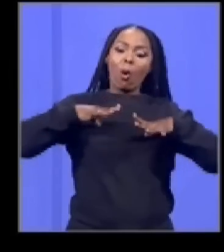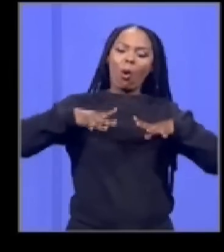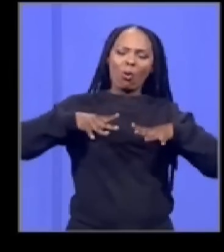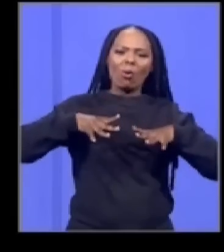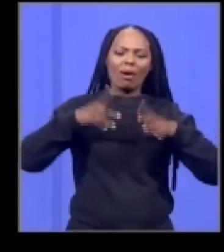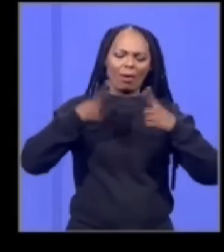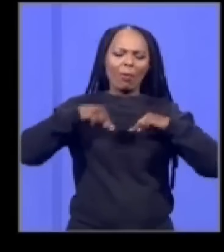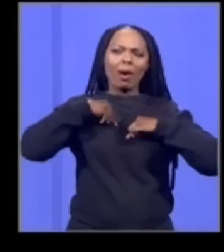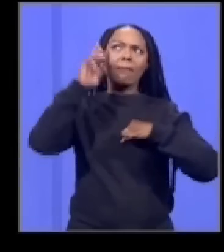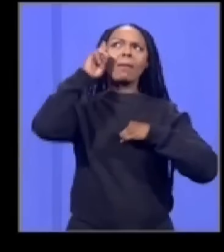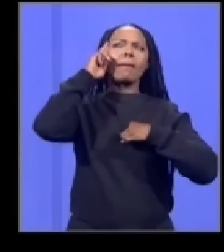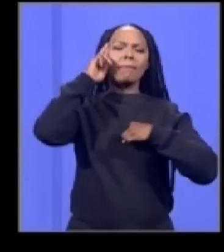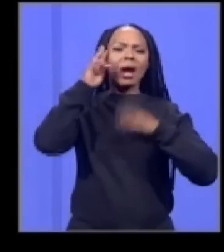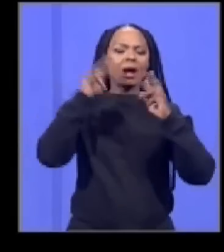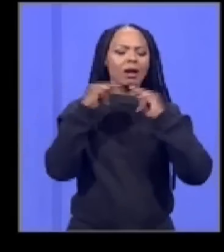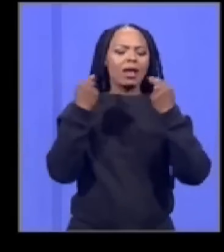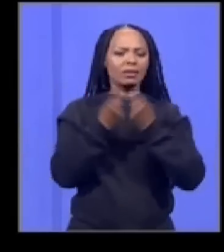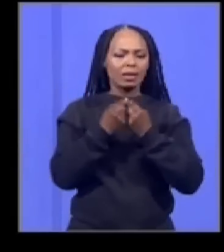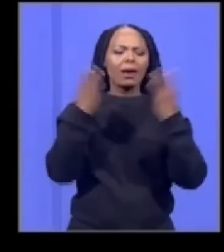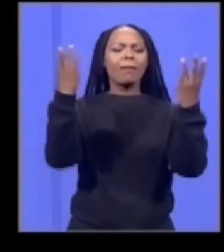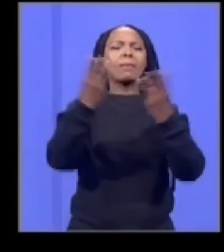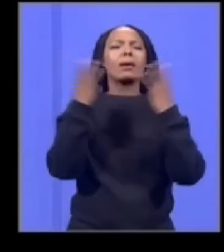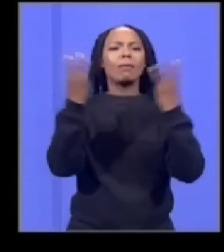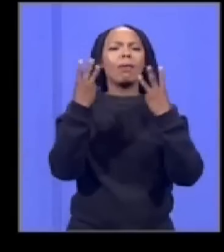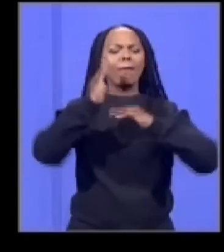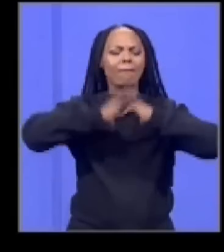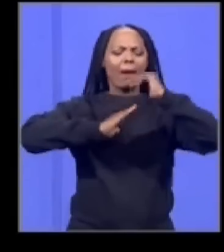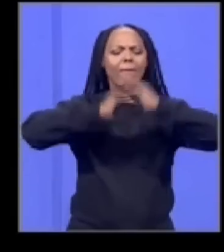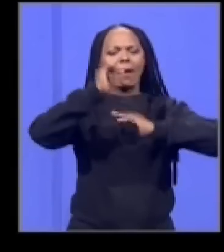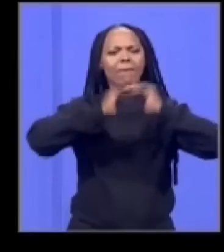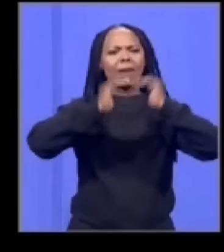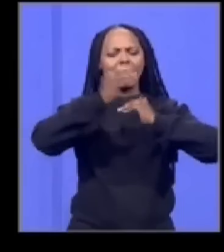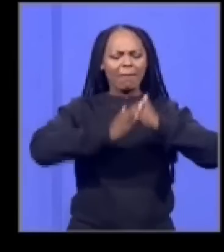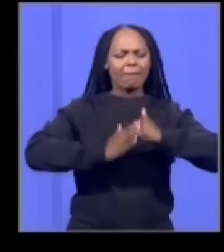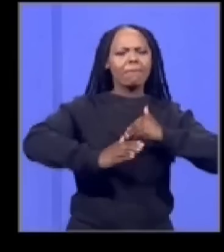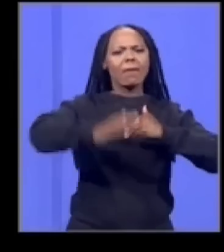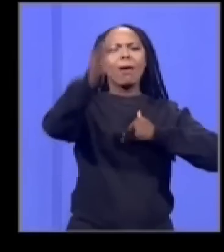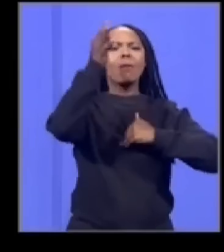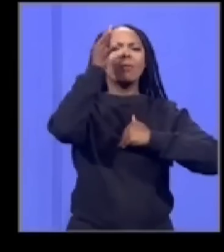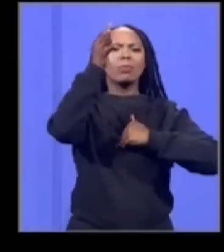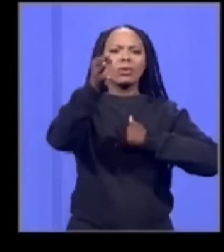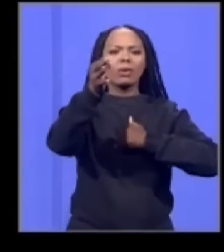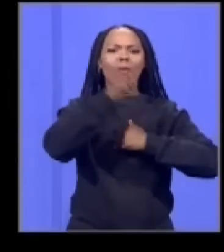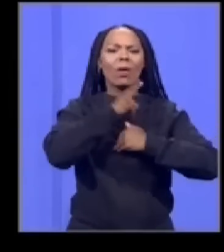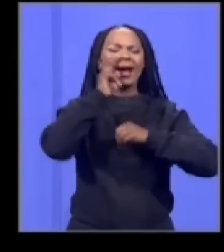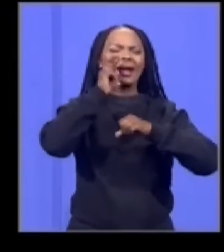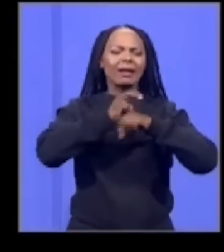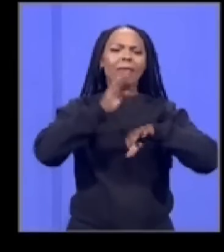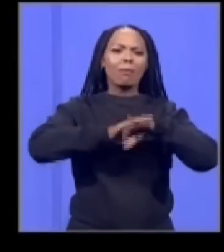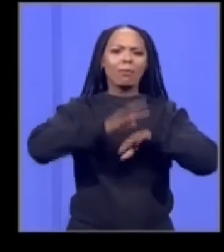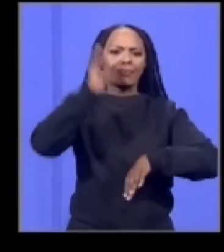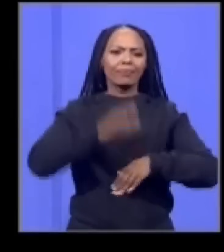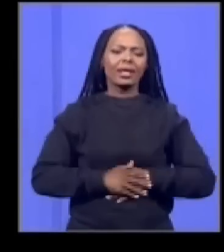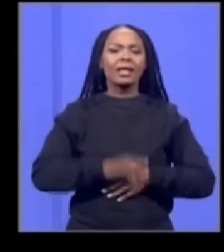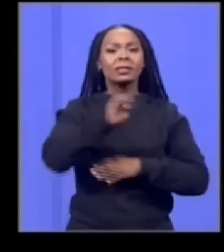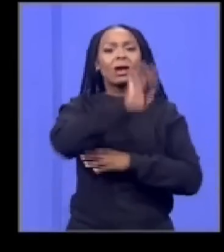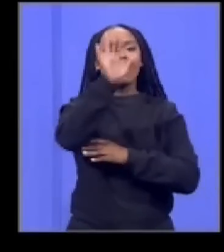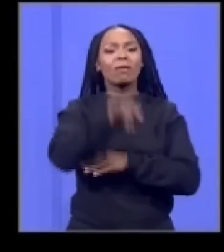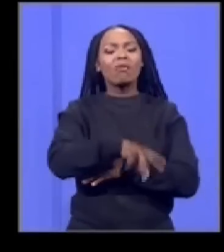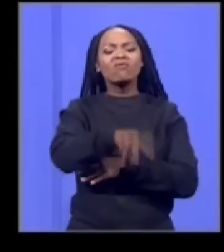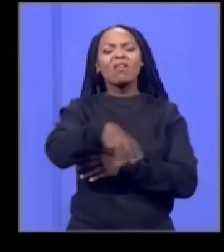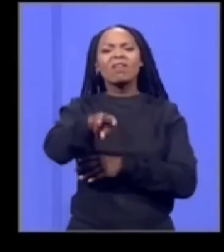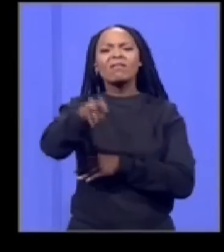nation and as a people, to build a longer table when we have more than we need. For those South Africans travelling on our